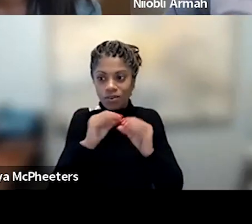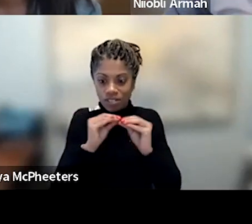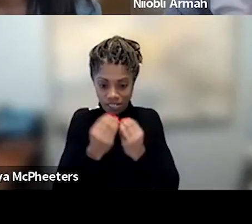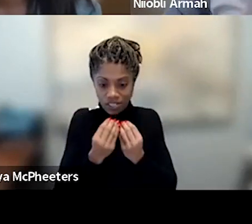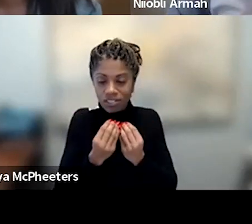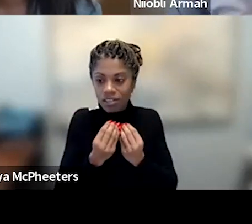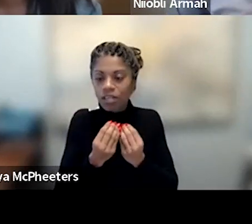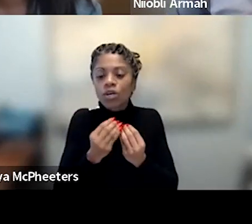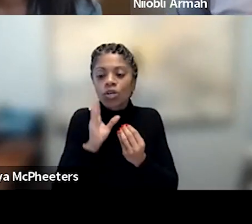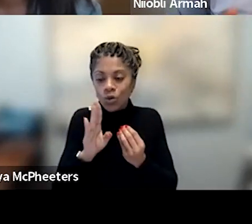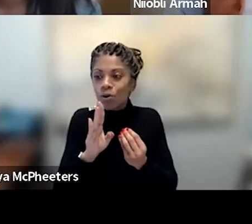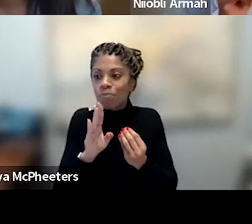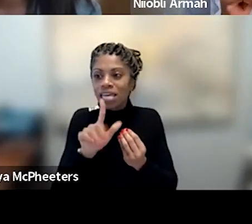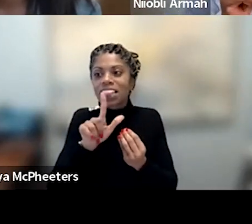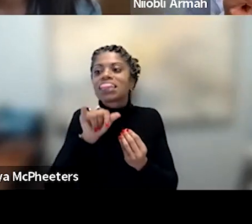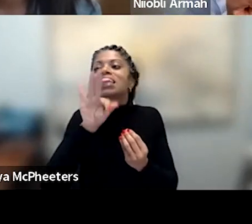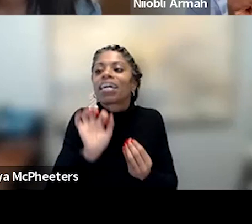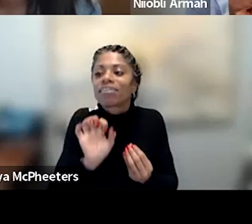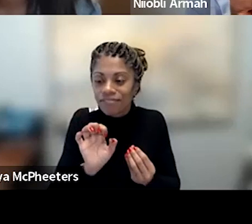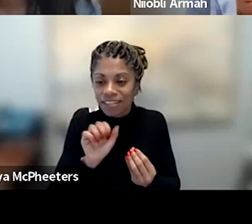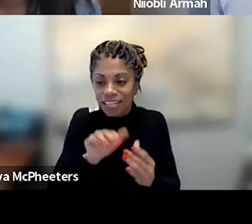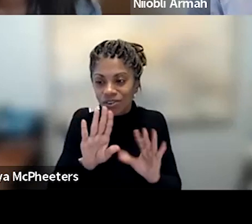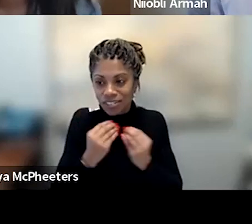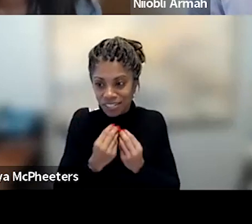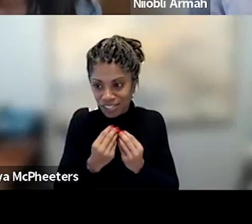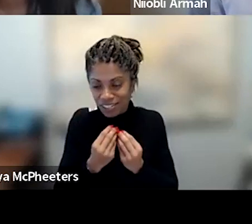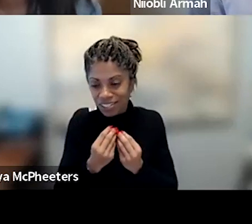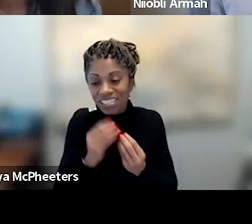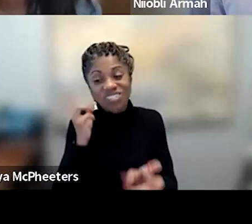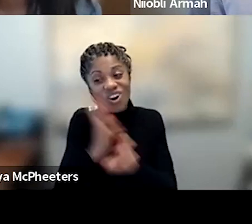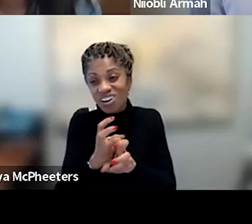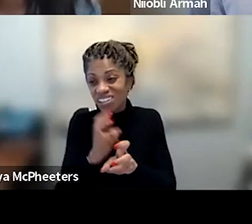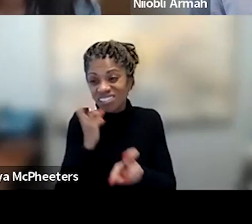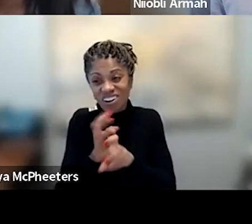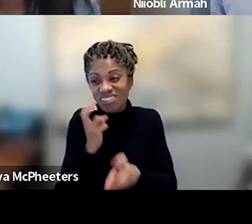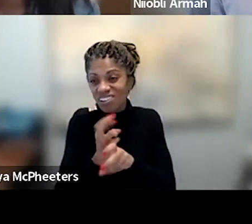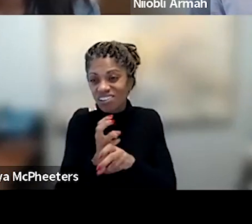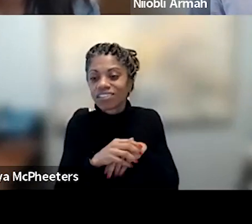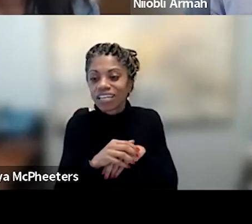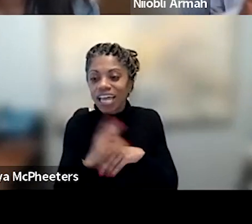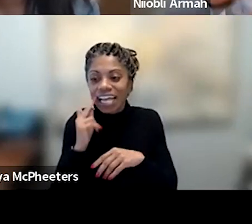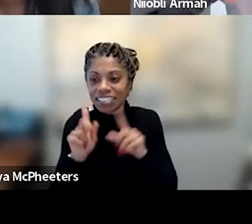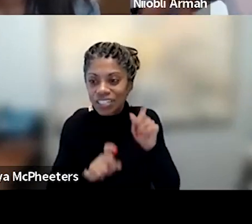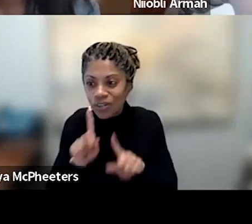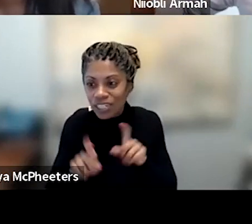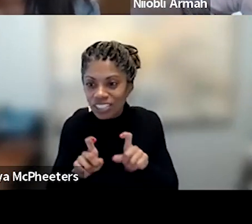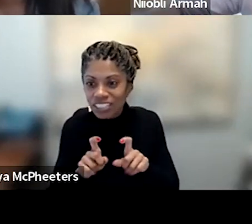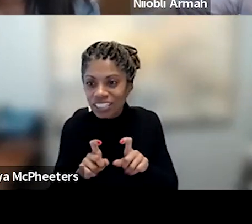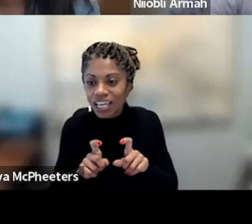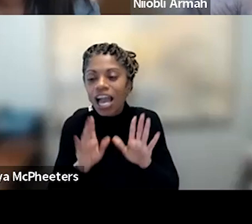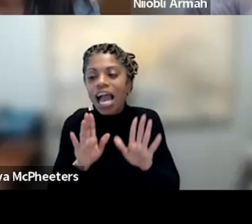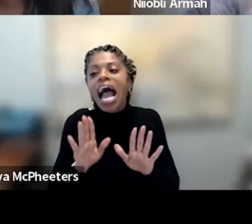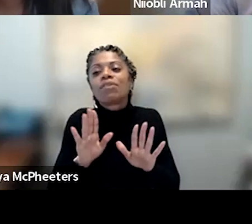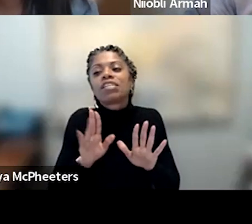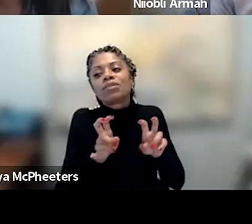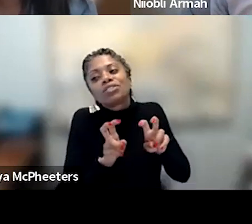hard. Okay, we have a lot of really good questions in the chat. We're supposed to be transitioning